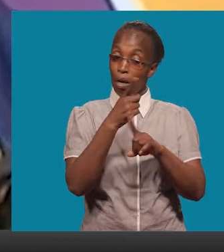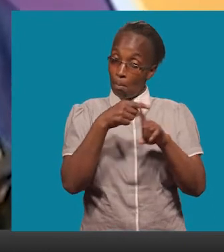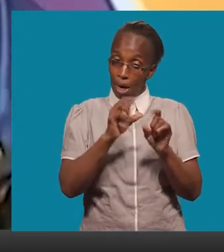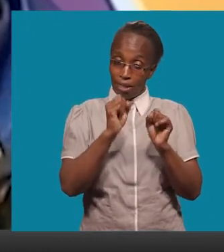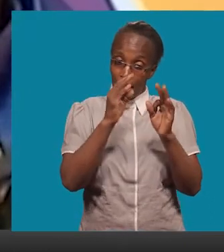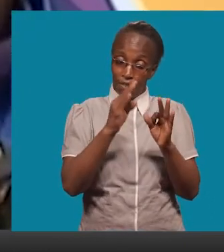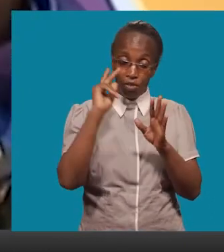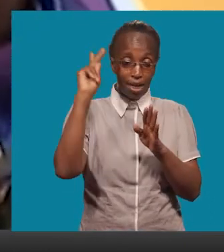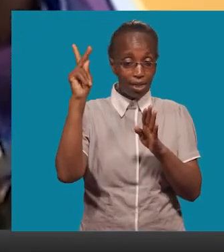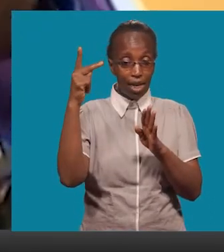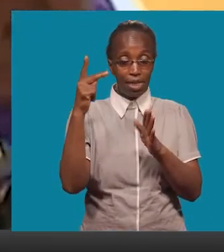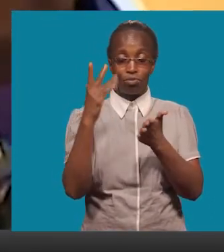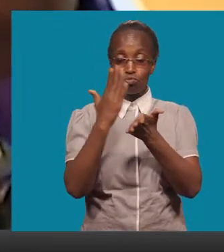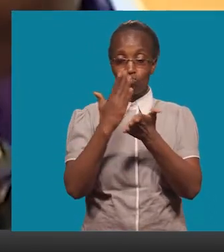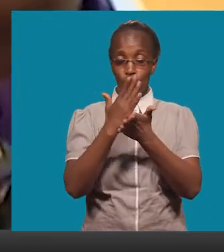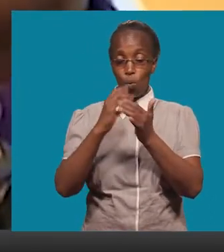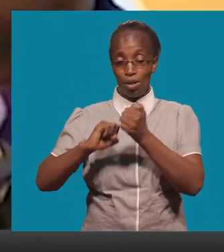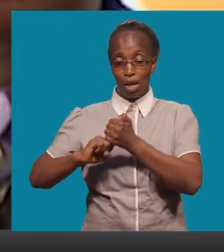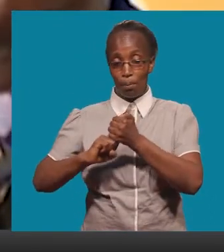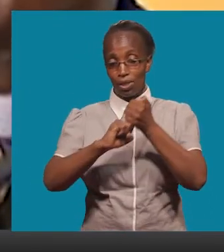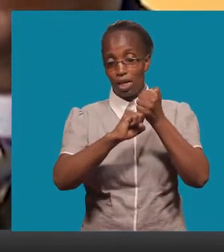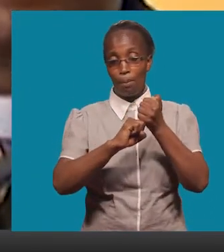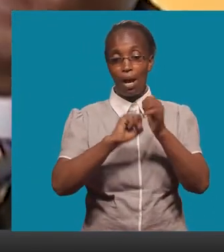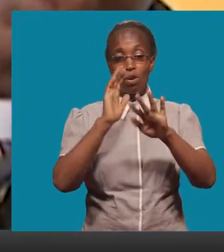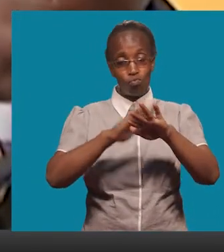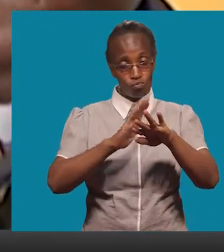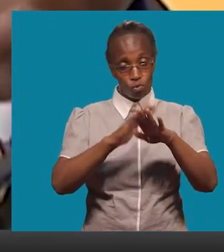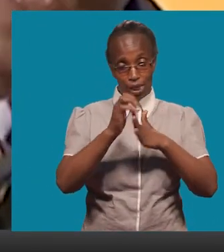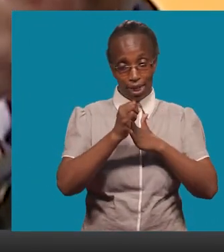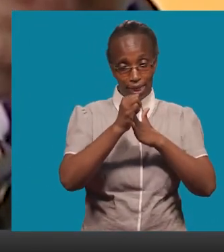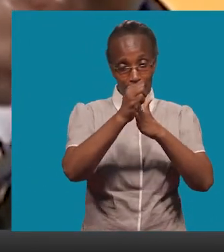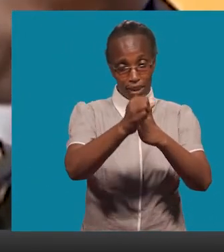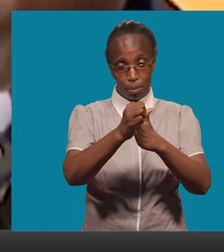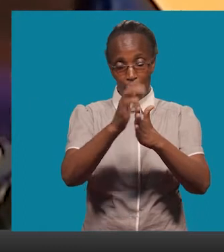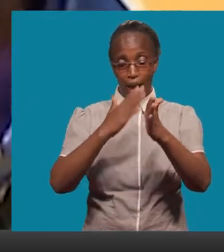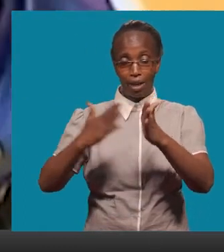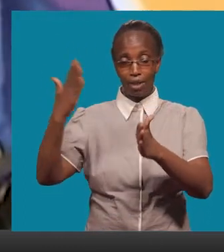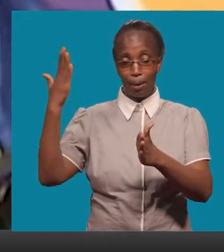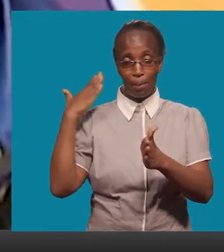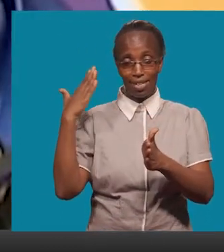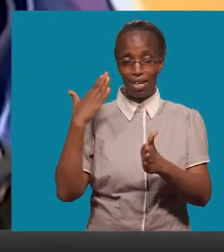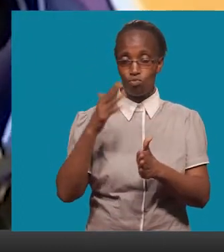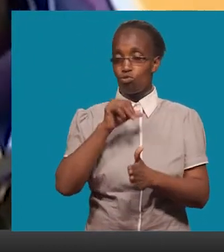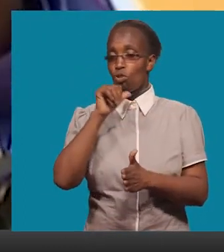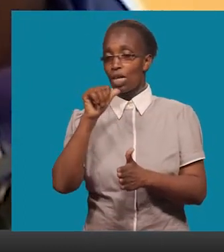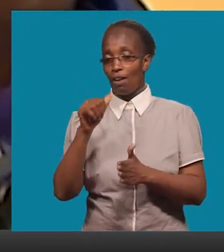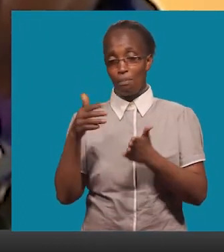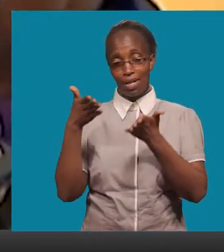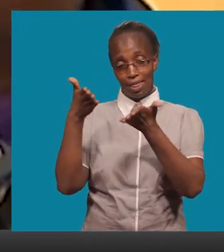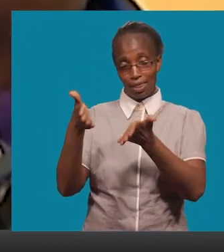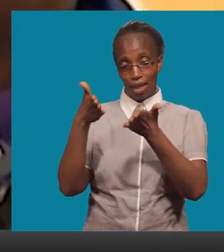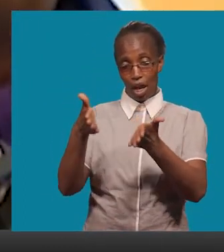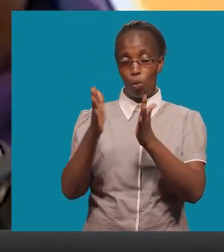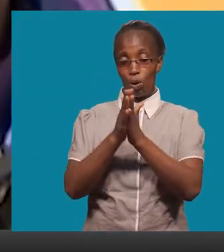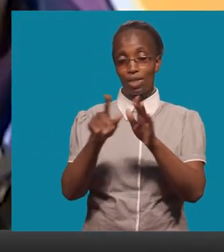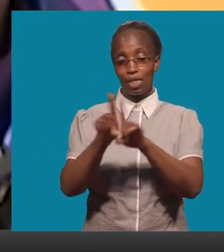to you that if Kenya was being shepherded by our leaderships, the past and the ones before, we wouldn't be